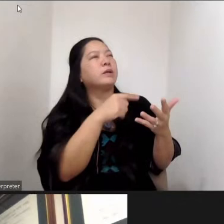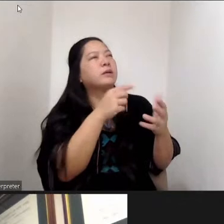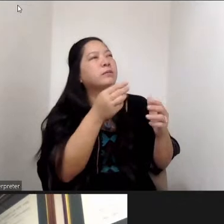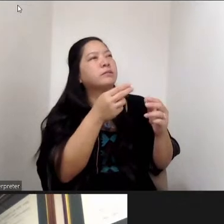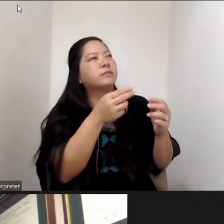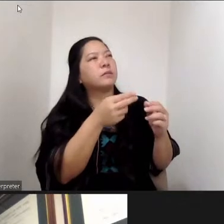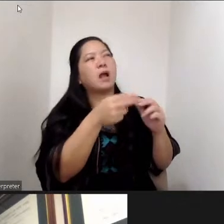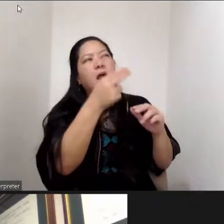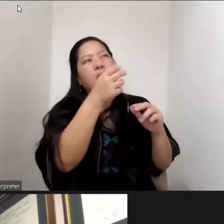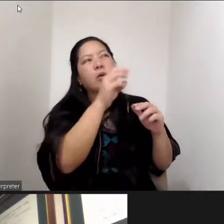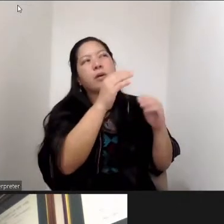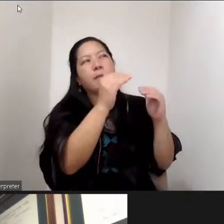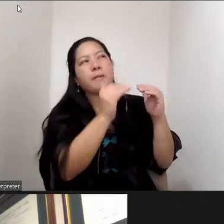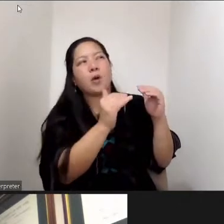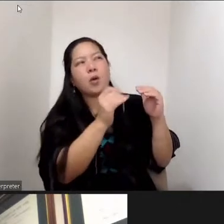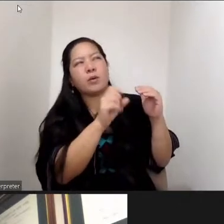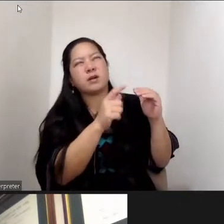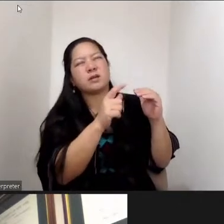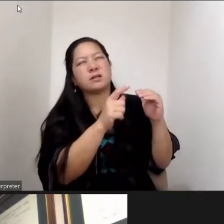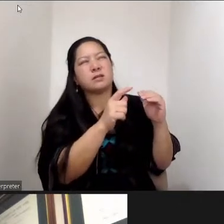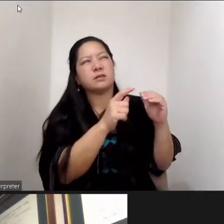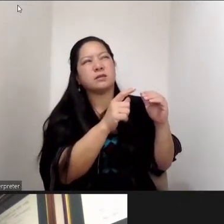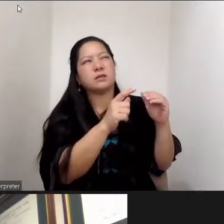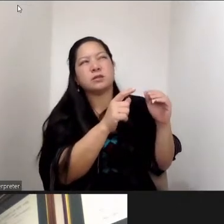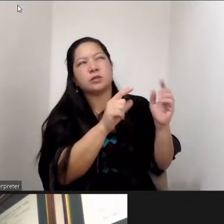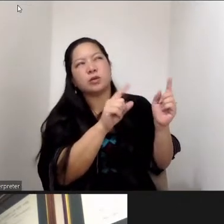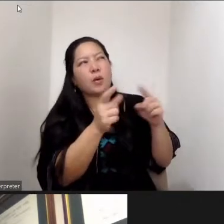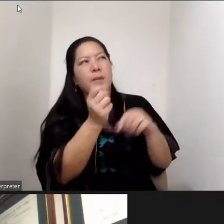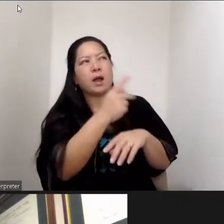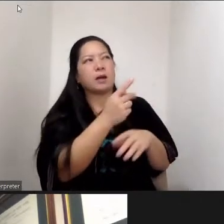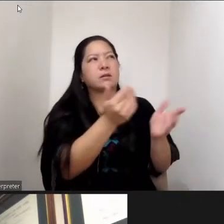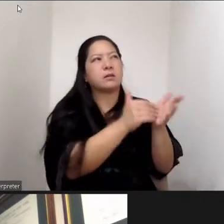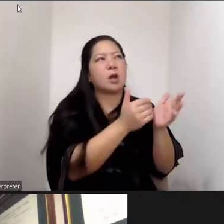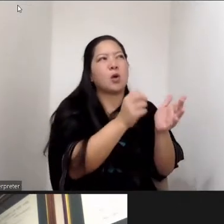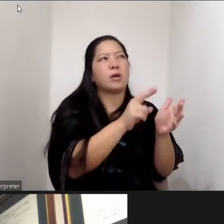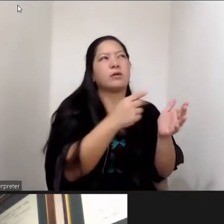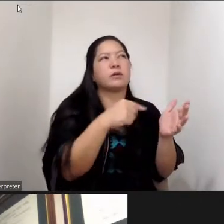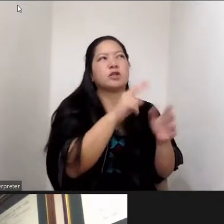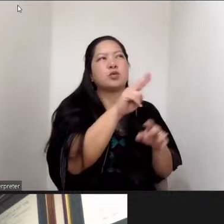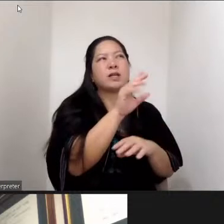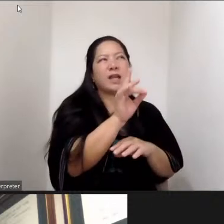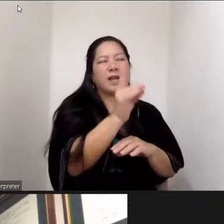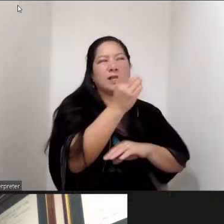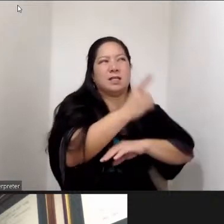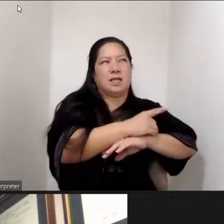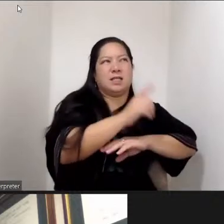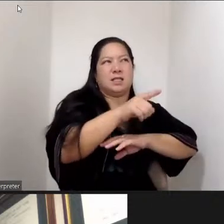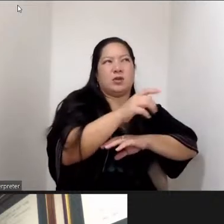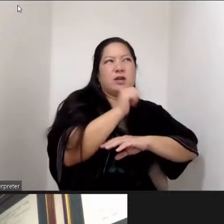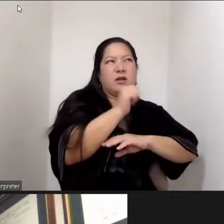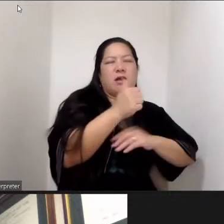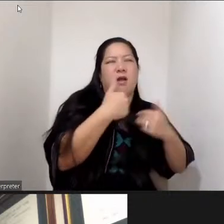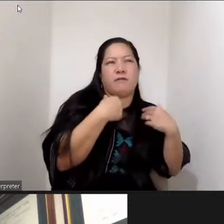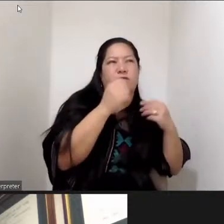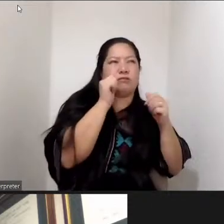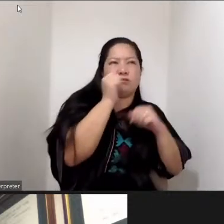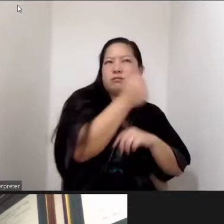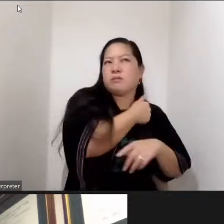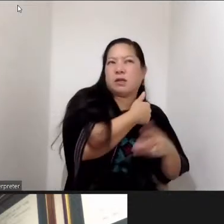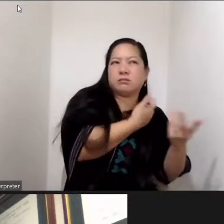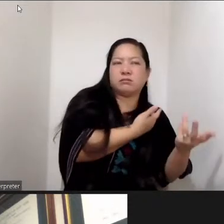back the process, or once it starts, we're going 28 days later, not going to have masks anymore?